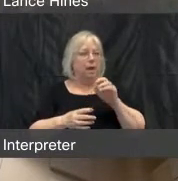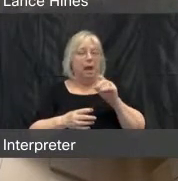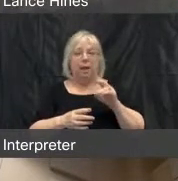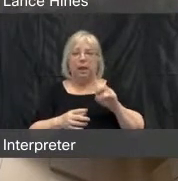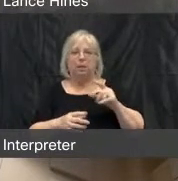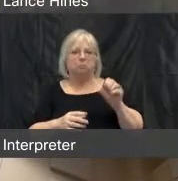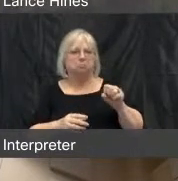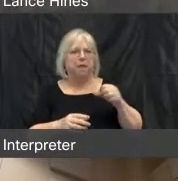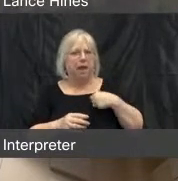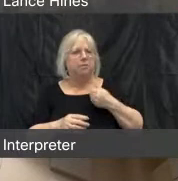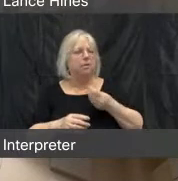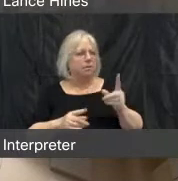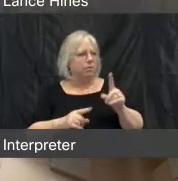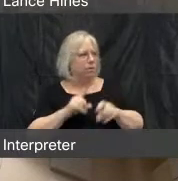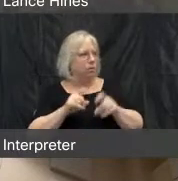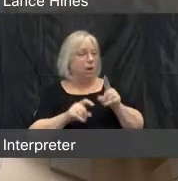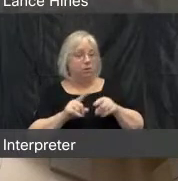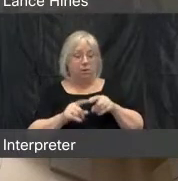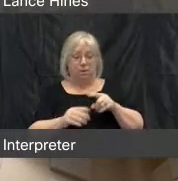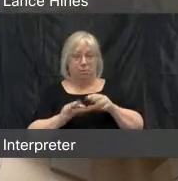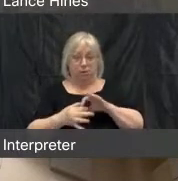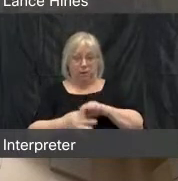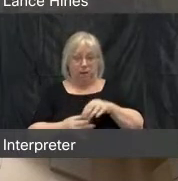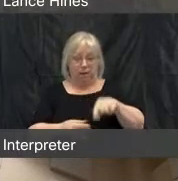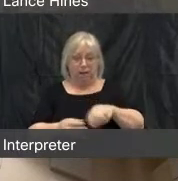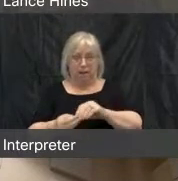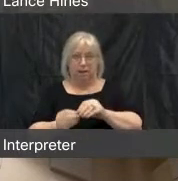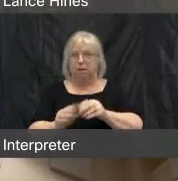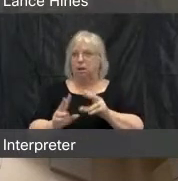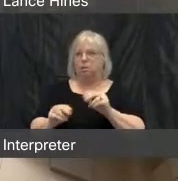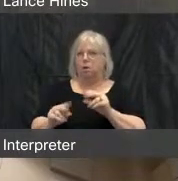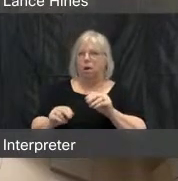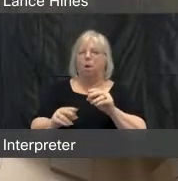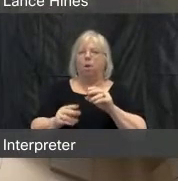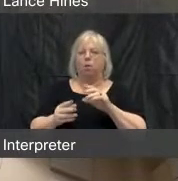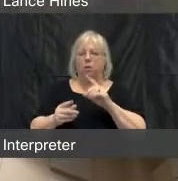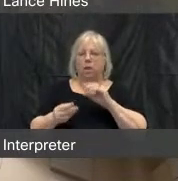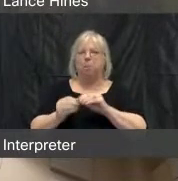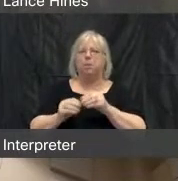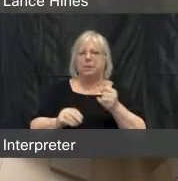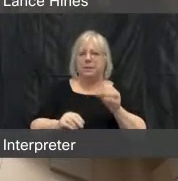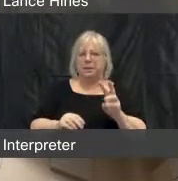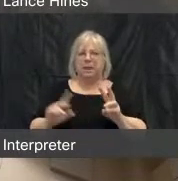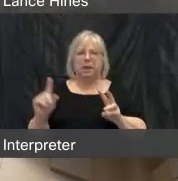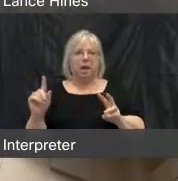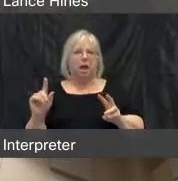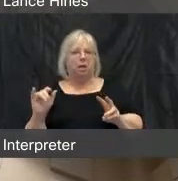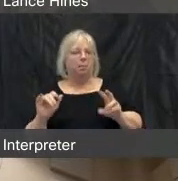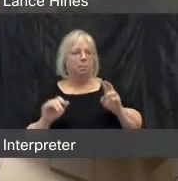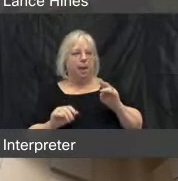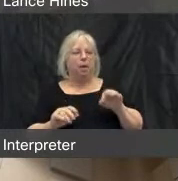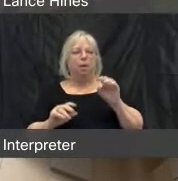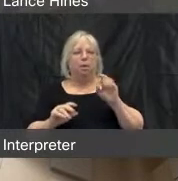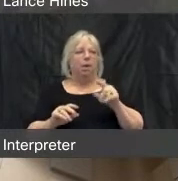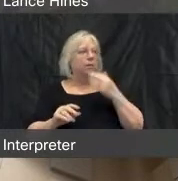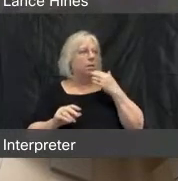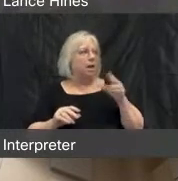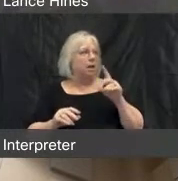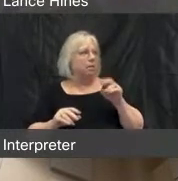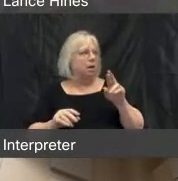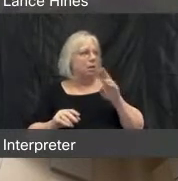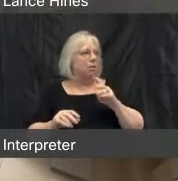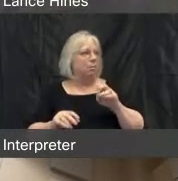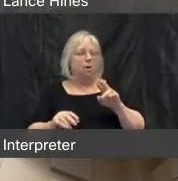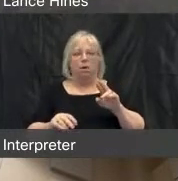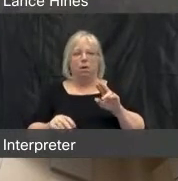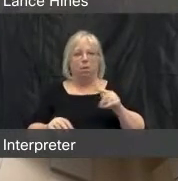several questions. Regarding this particular item? No. Okay. Regarding 16. Yes, ma'am. So we'll go. Thank you, Dr. Barth. All